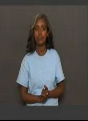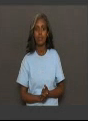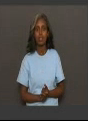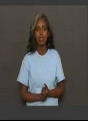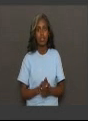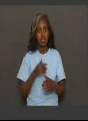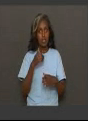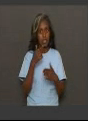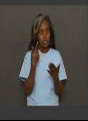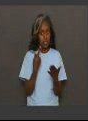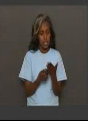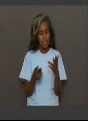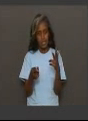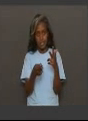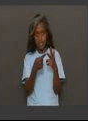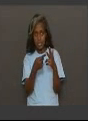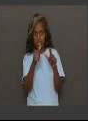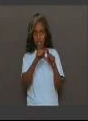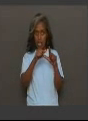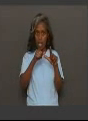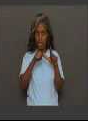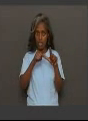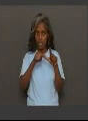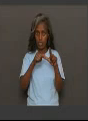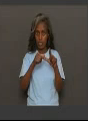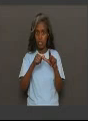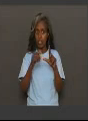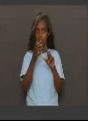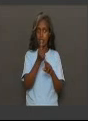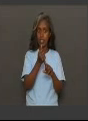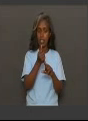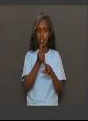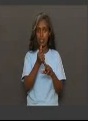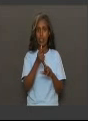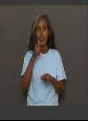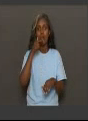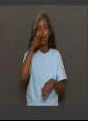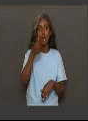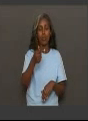There is a third angle indicated called gamma.